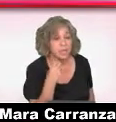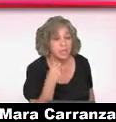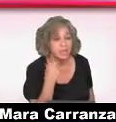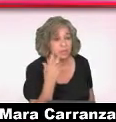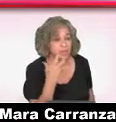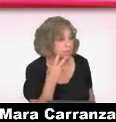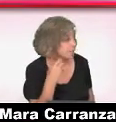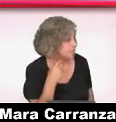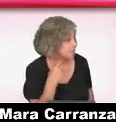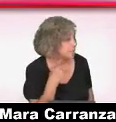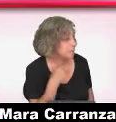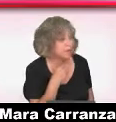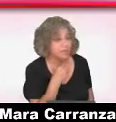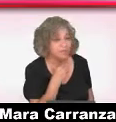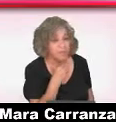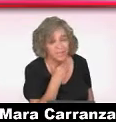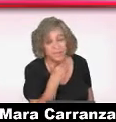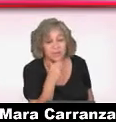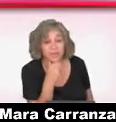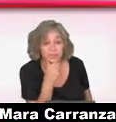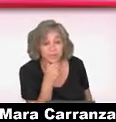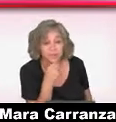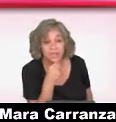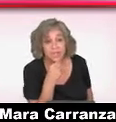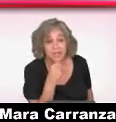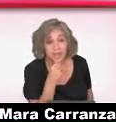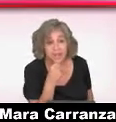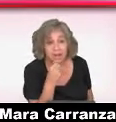we were thinking was going to make things better for Mexico.